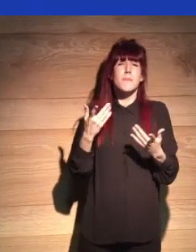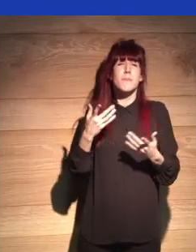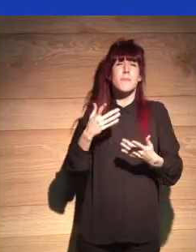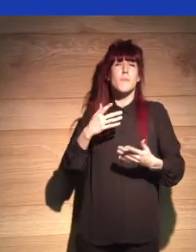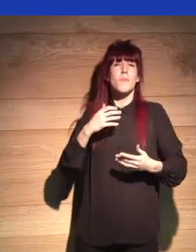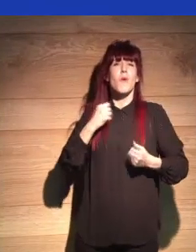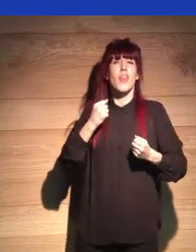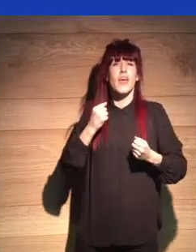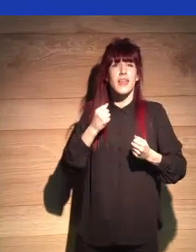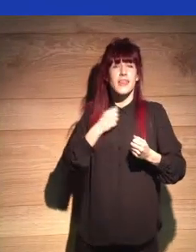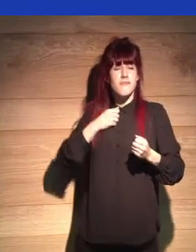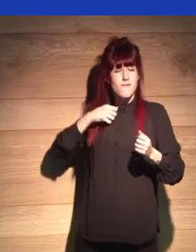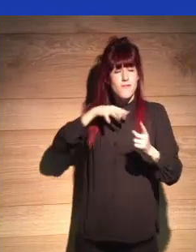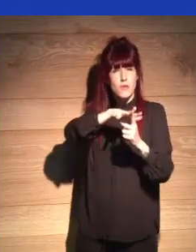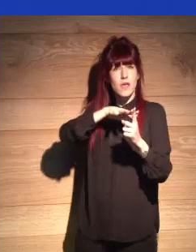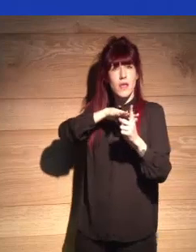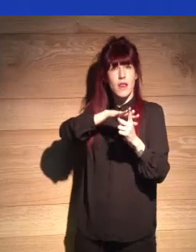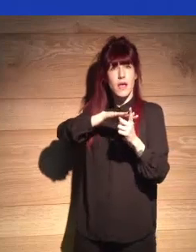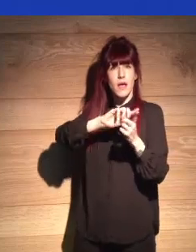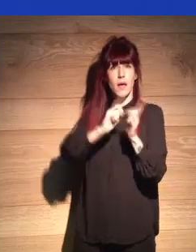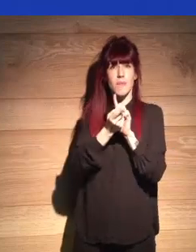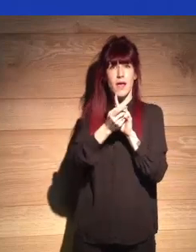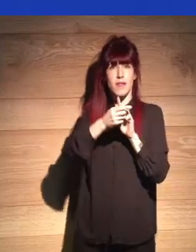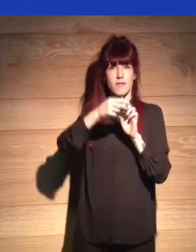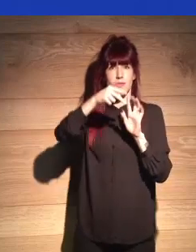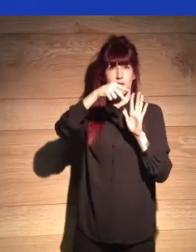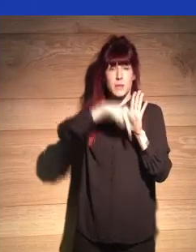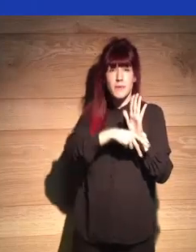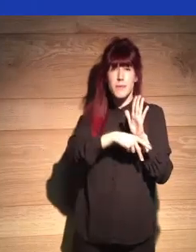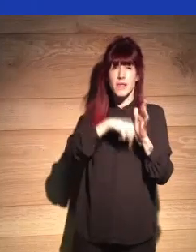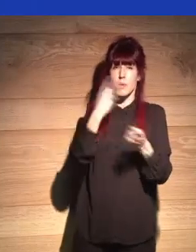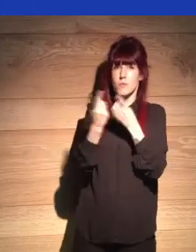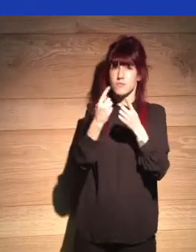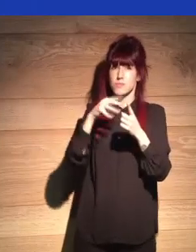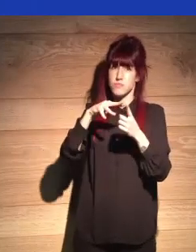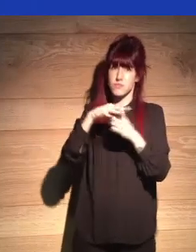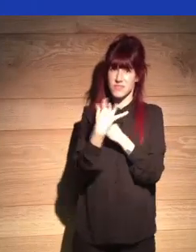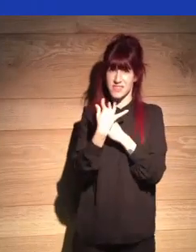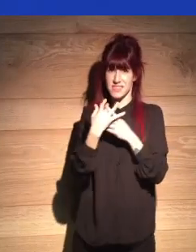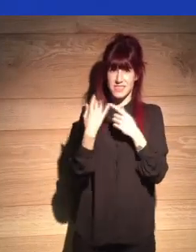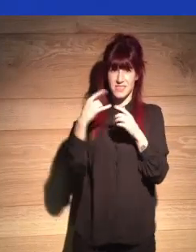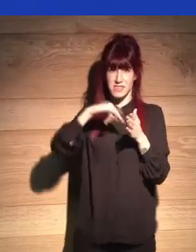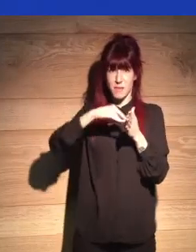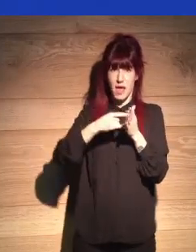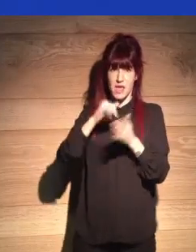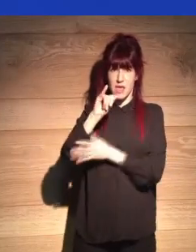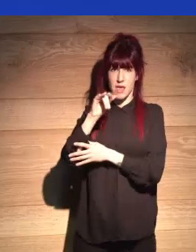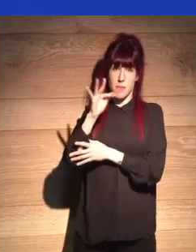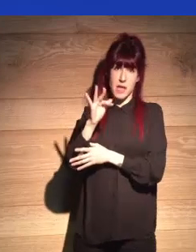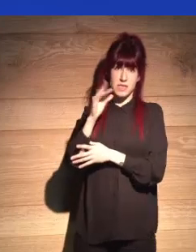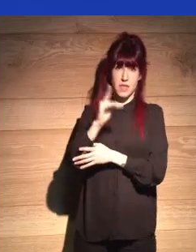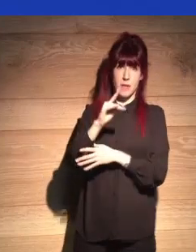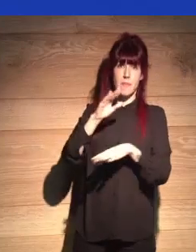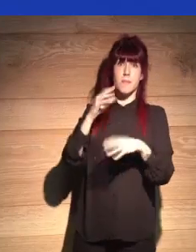the power of being able to influence and being able to change some situations in the